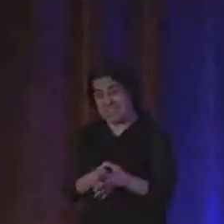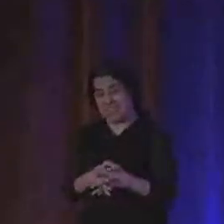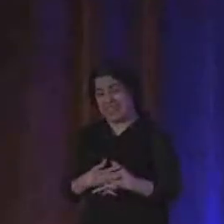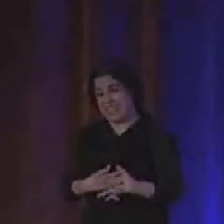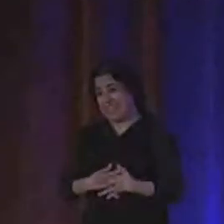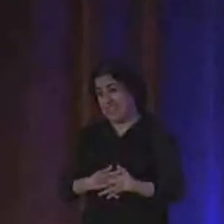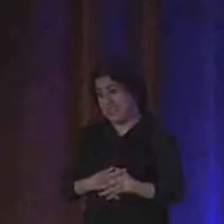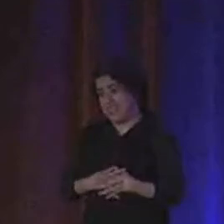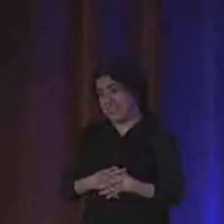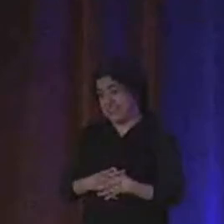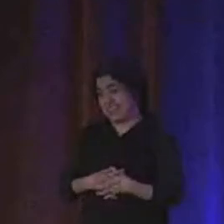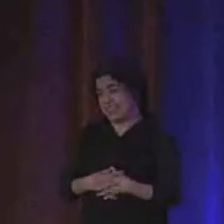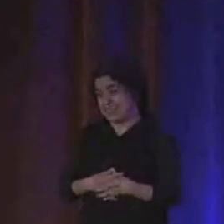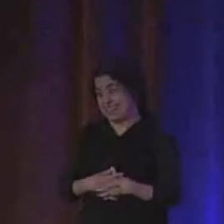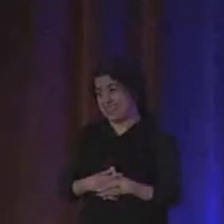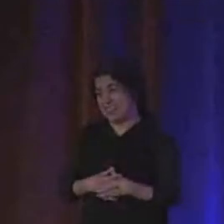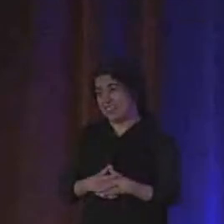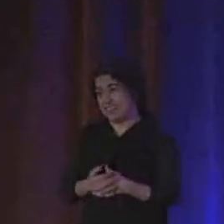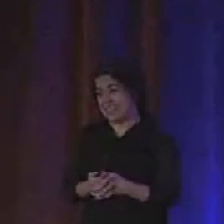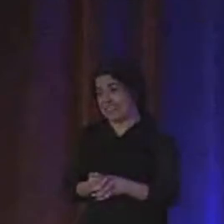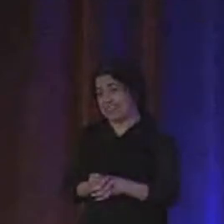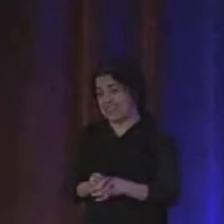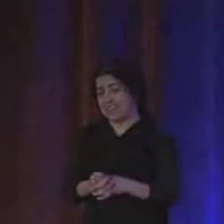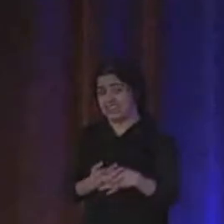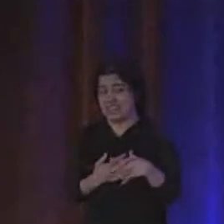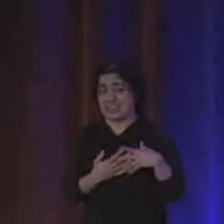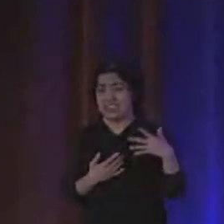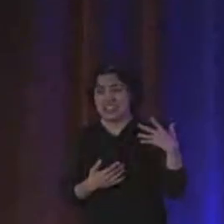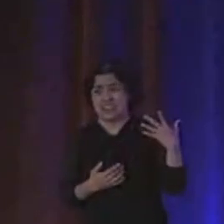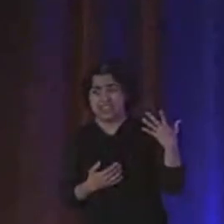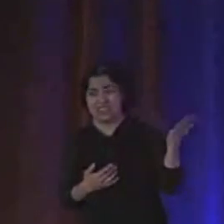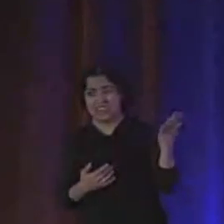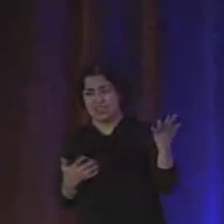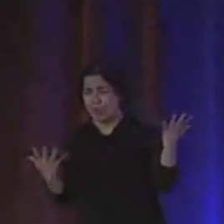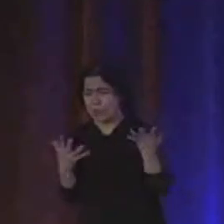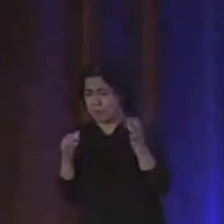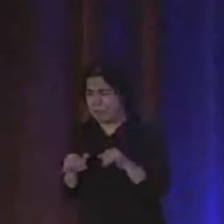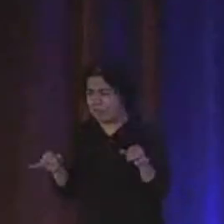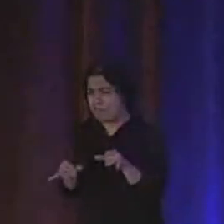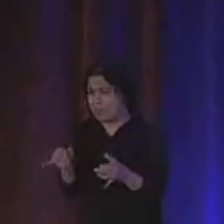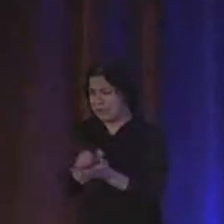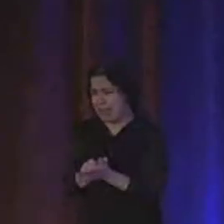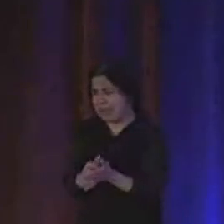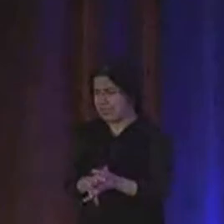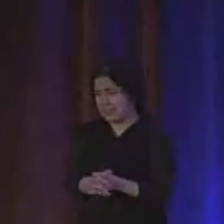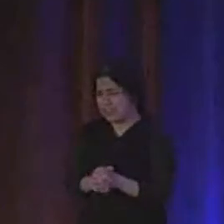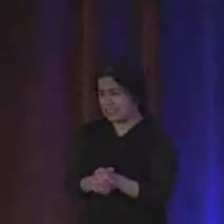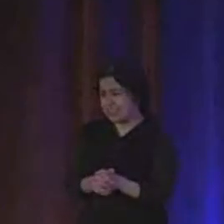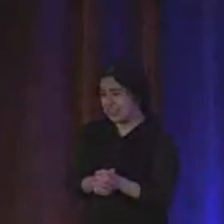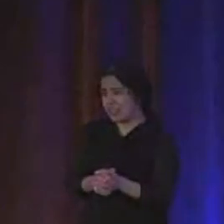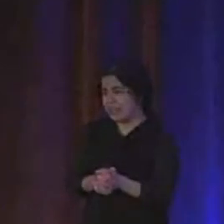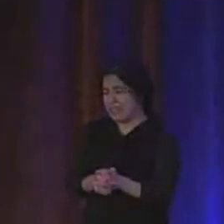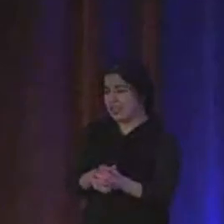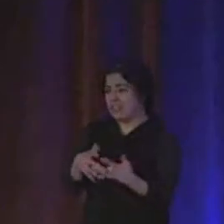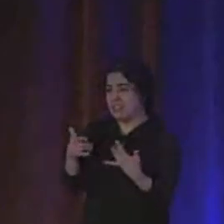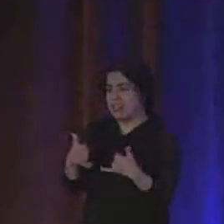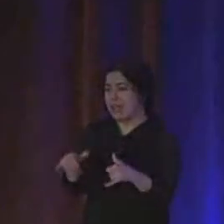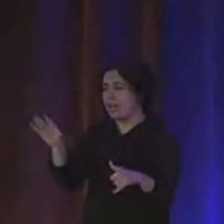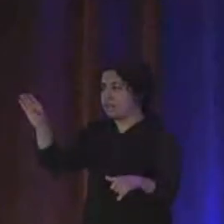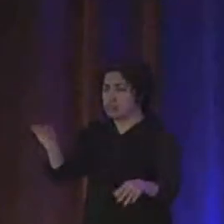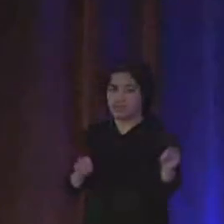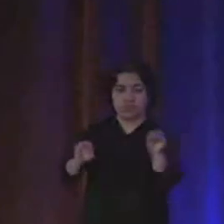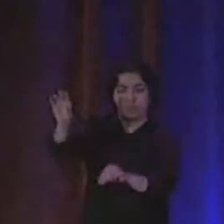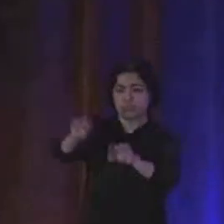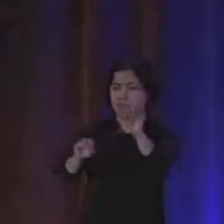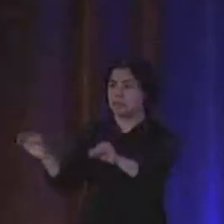because at this point, what pattern is this? Because now we're starting to dipping into different